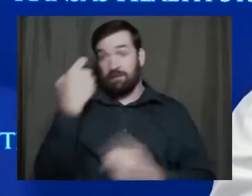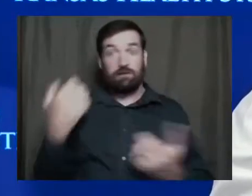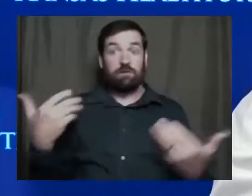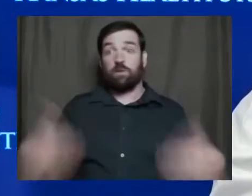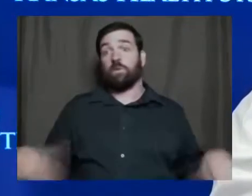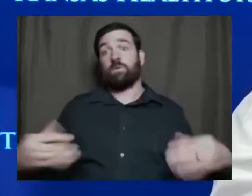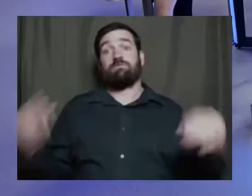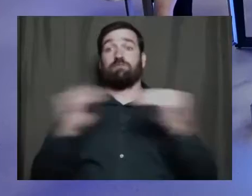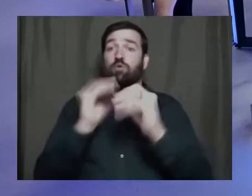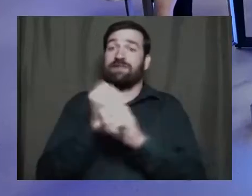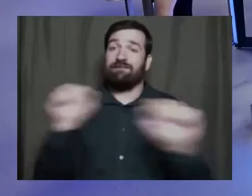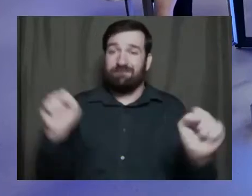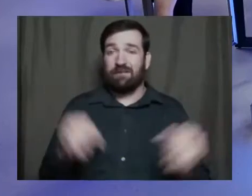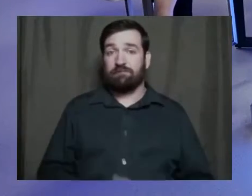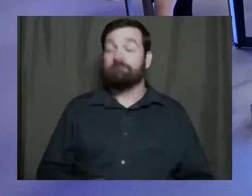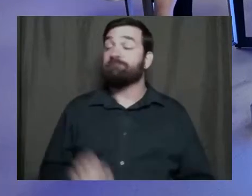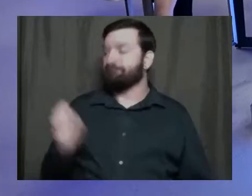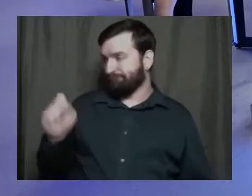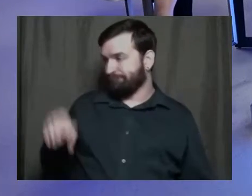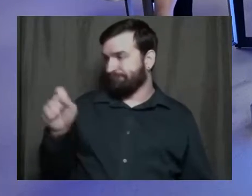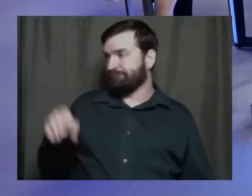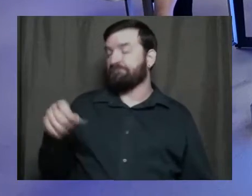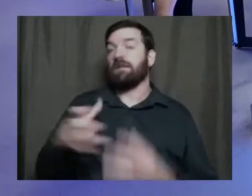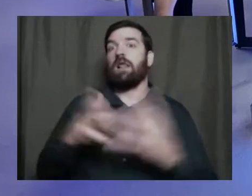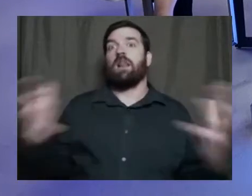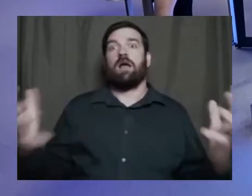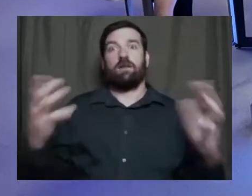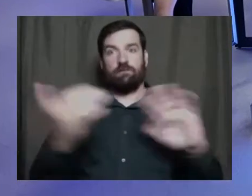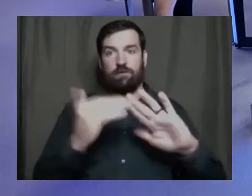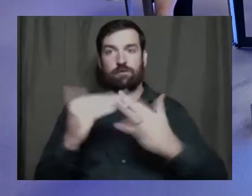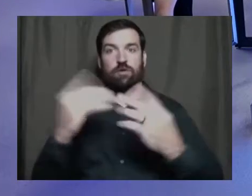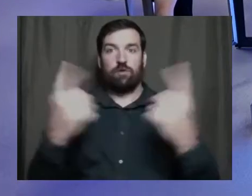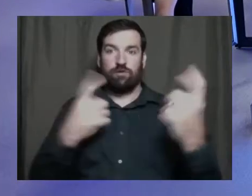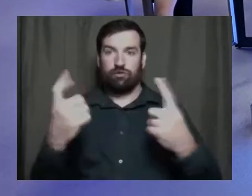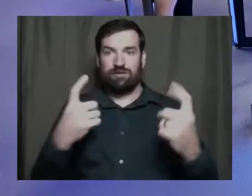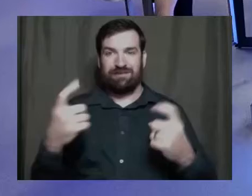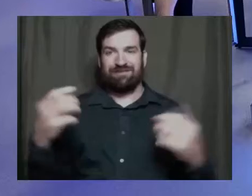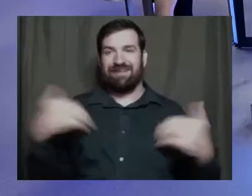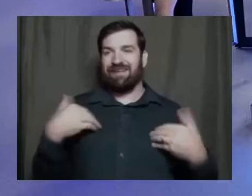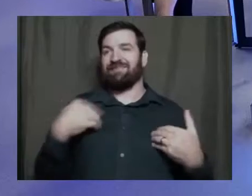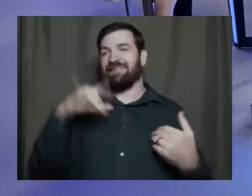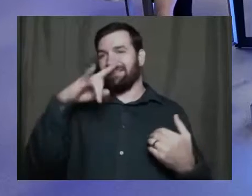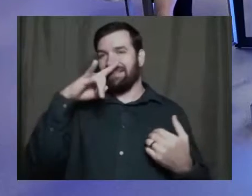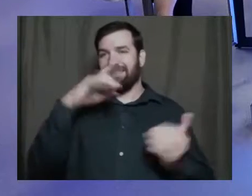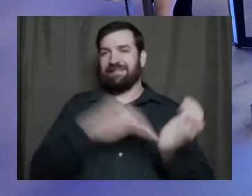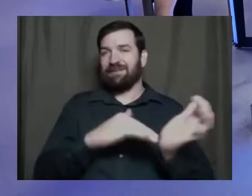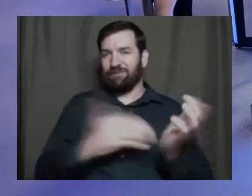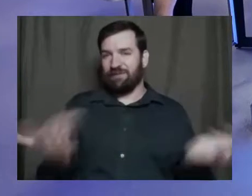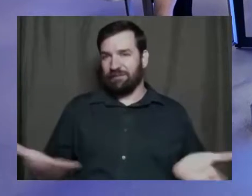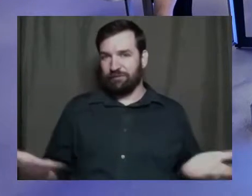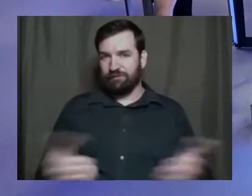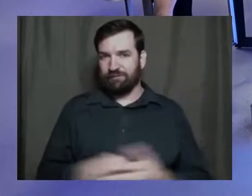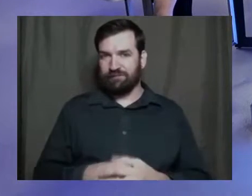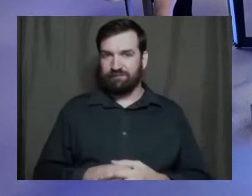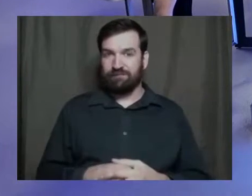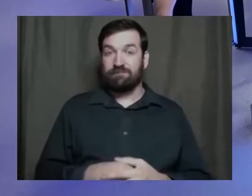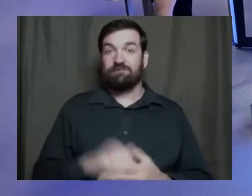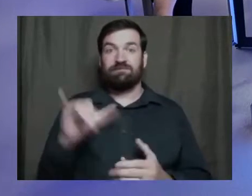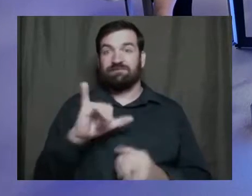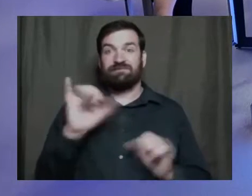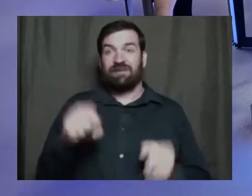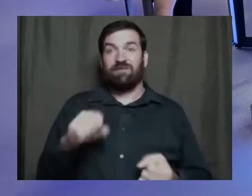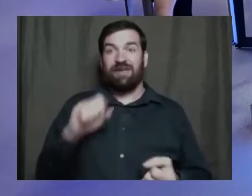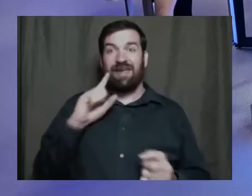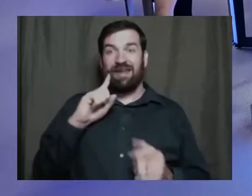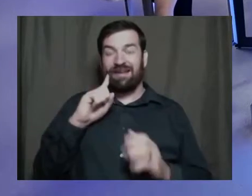Absolutely. A lot of community questions since we have our kid docs in today and school starts it's like we could count down the actual hours.